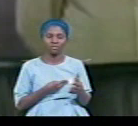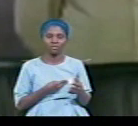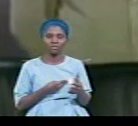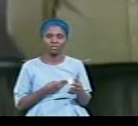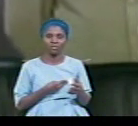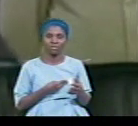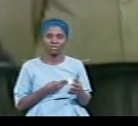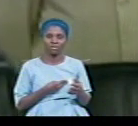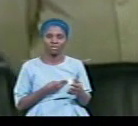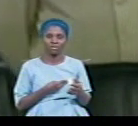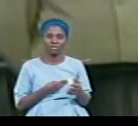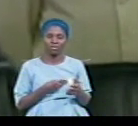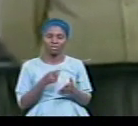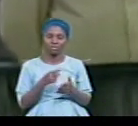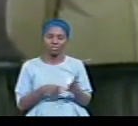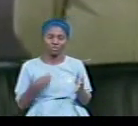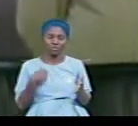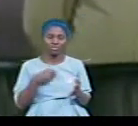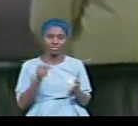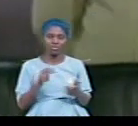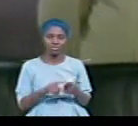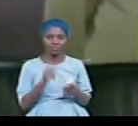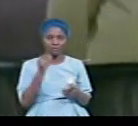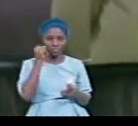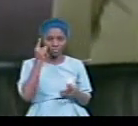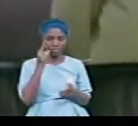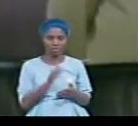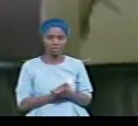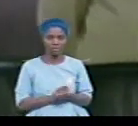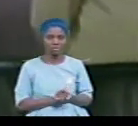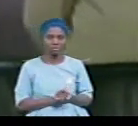what we need to understand.